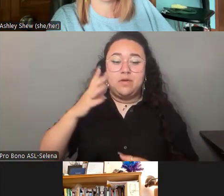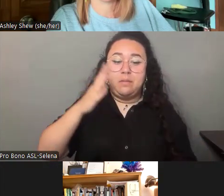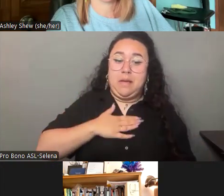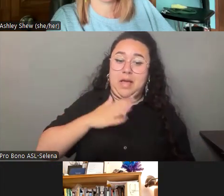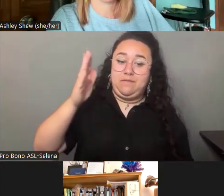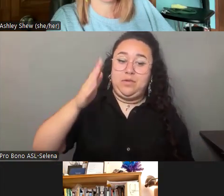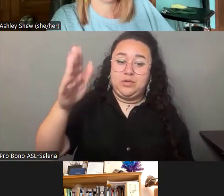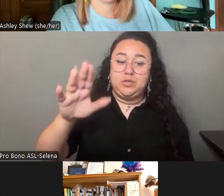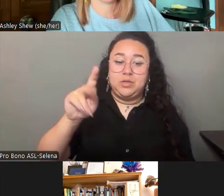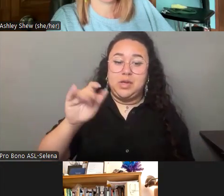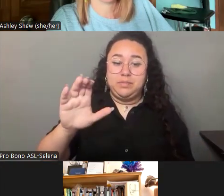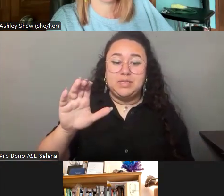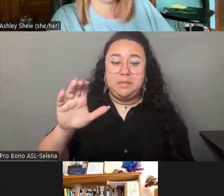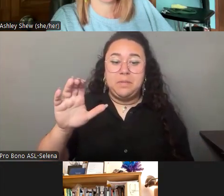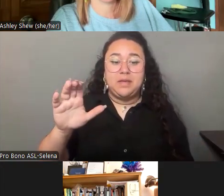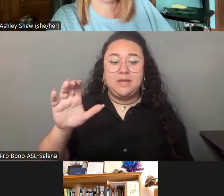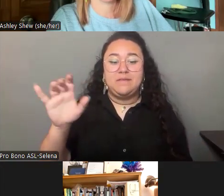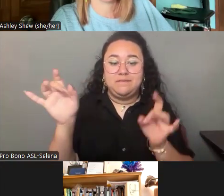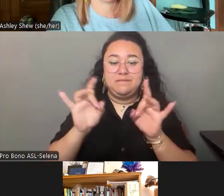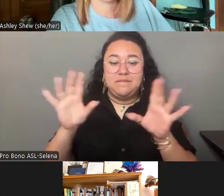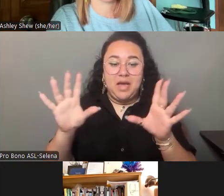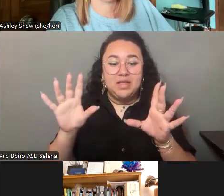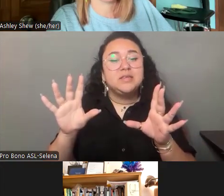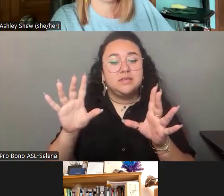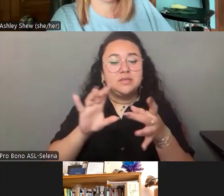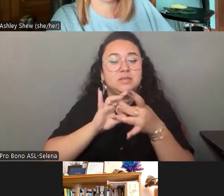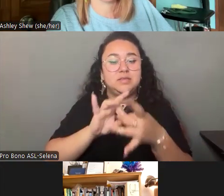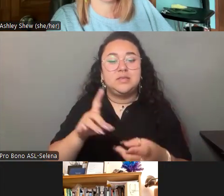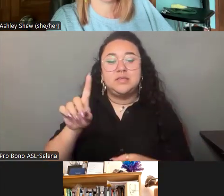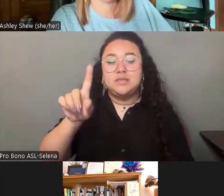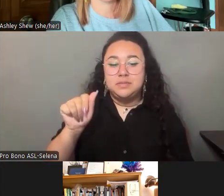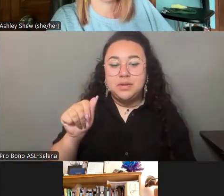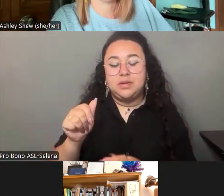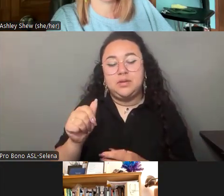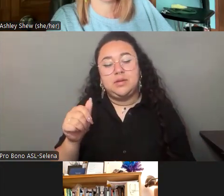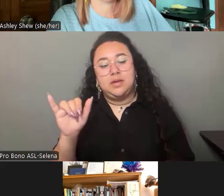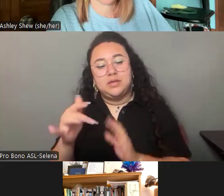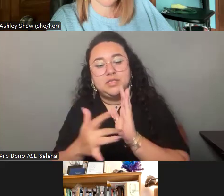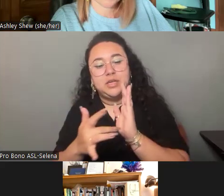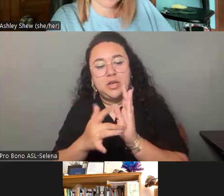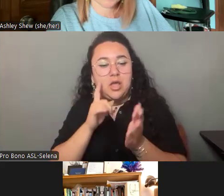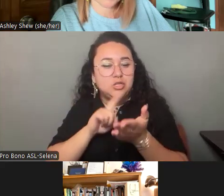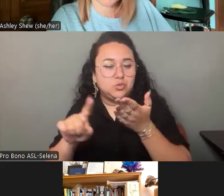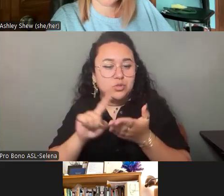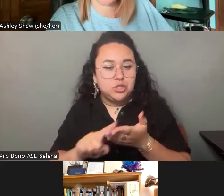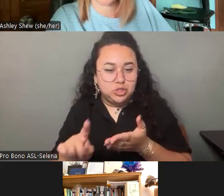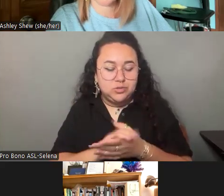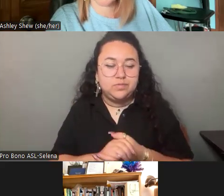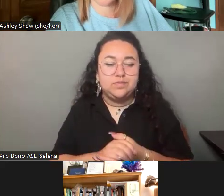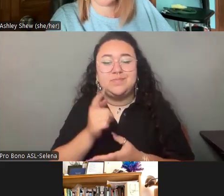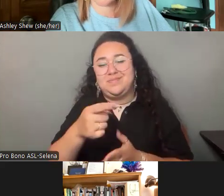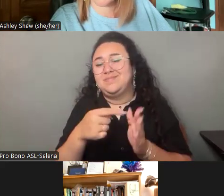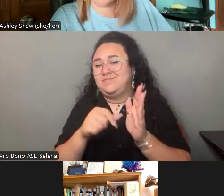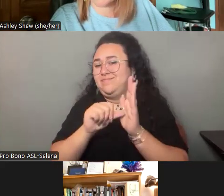in Disability-Related Technology Research. That specifically highlights this framework of the ways that disabled